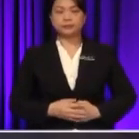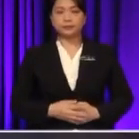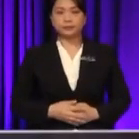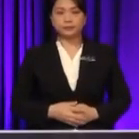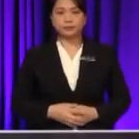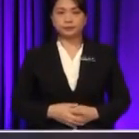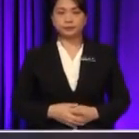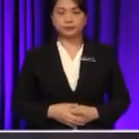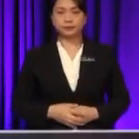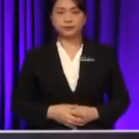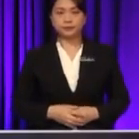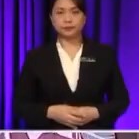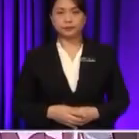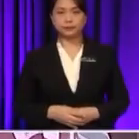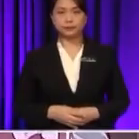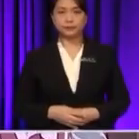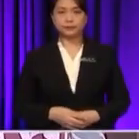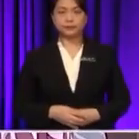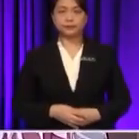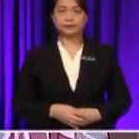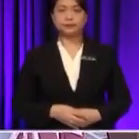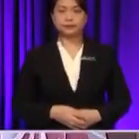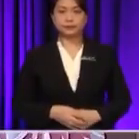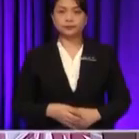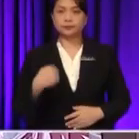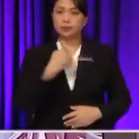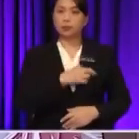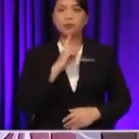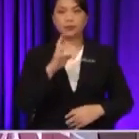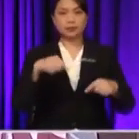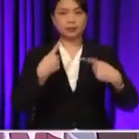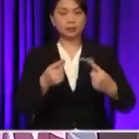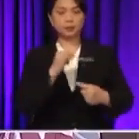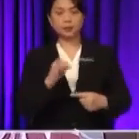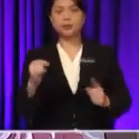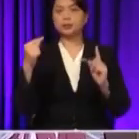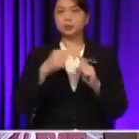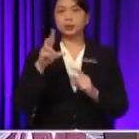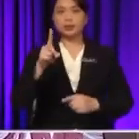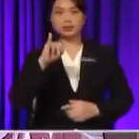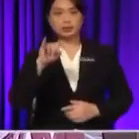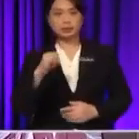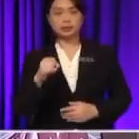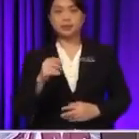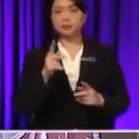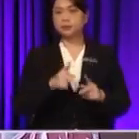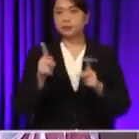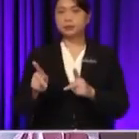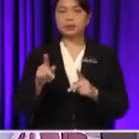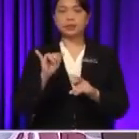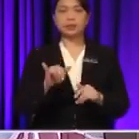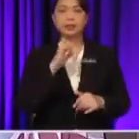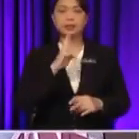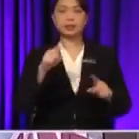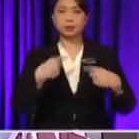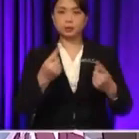go. All right, so for this activity, mm-hmm. we are going to use adjective. Okay, so students are going to unleash their